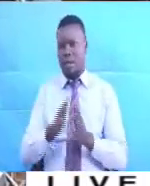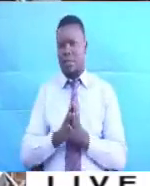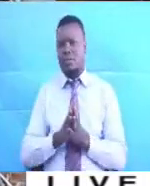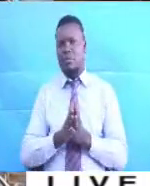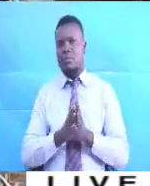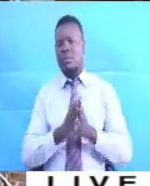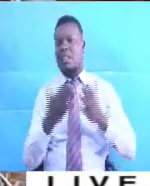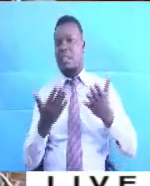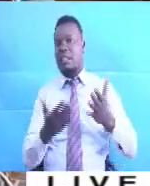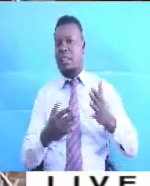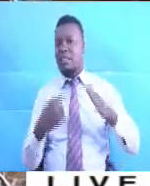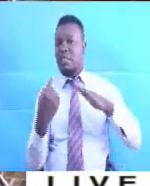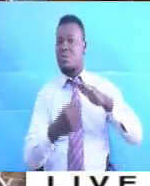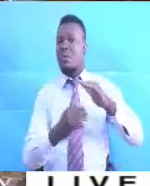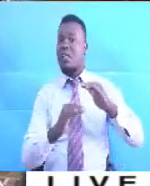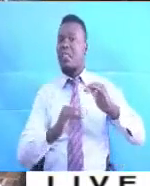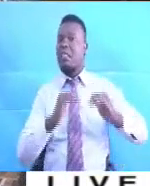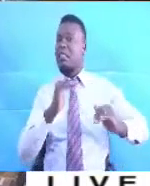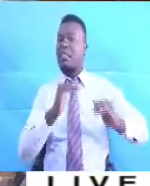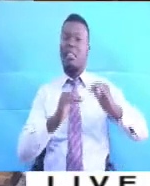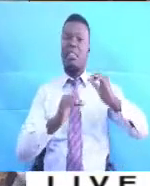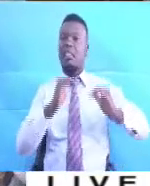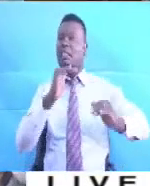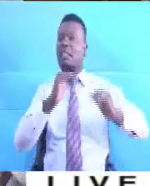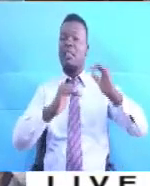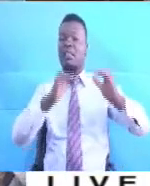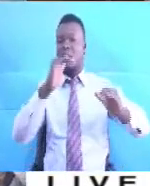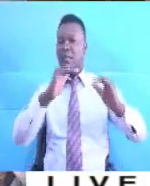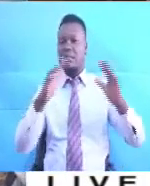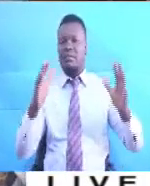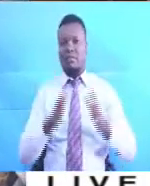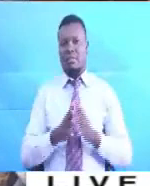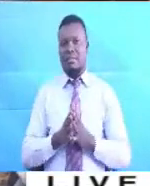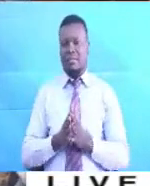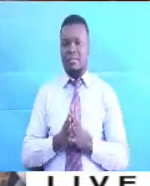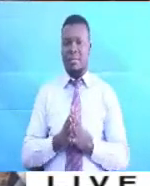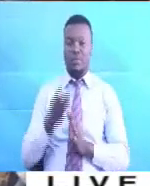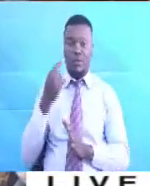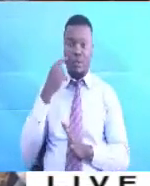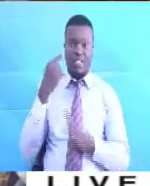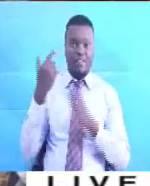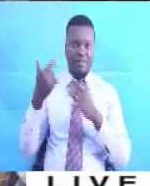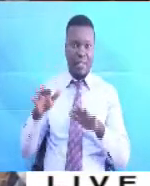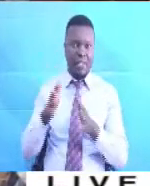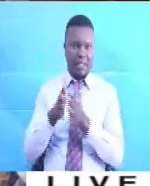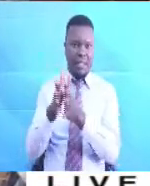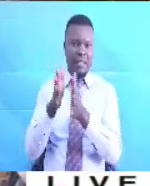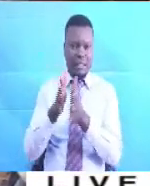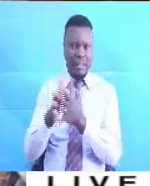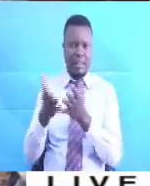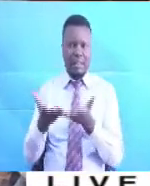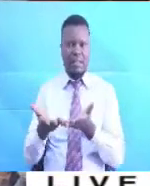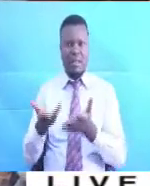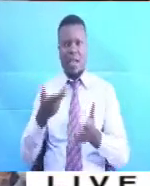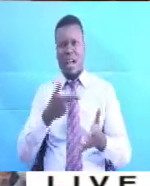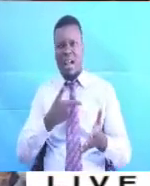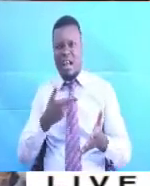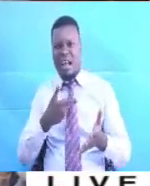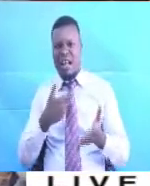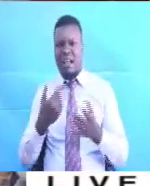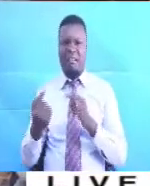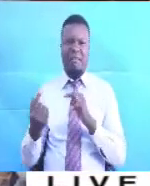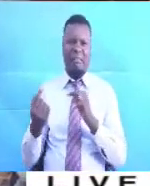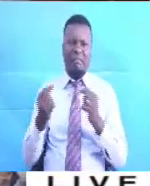to rise. First of all, the ED explained that we experienced external shocks. This